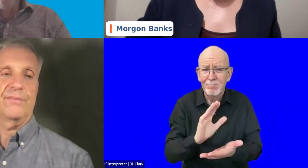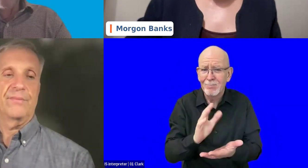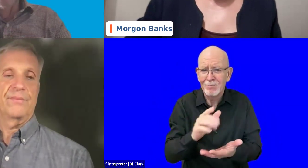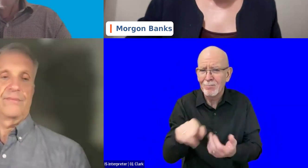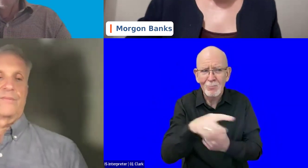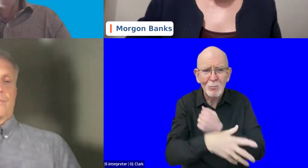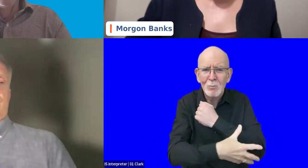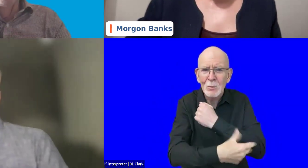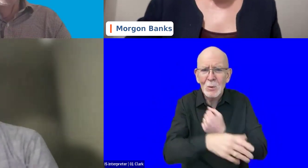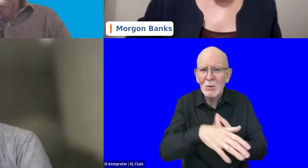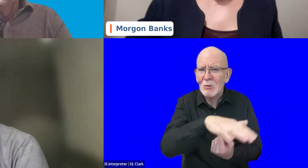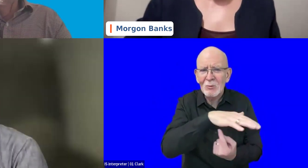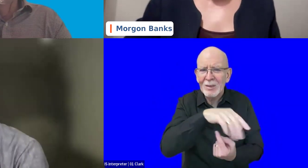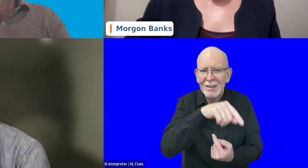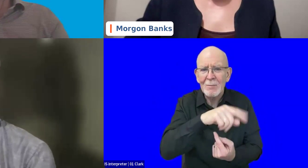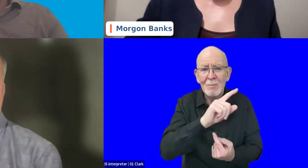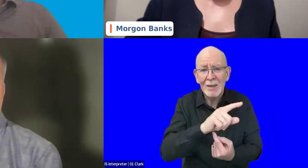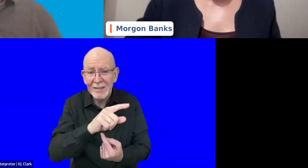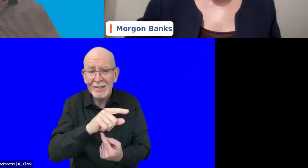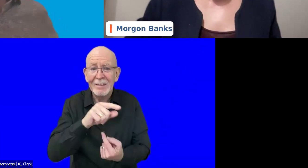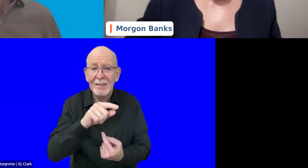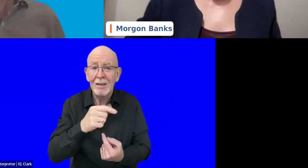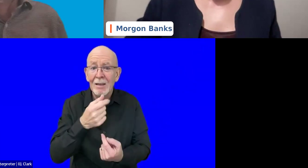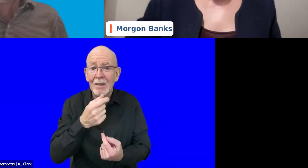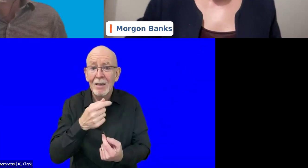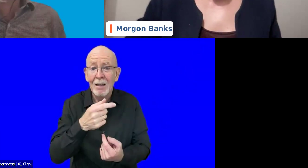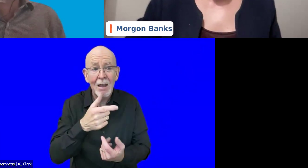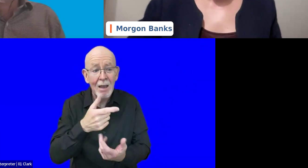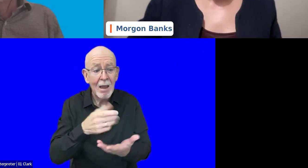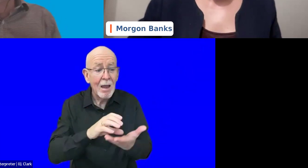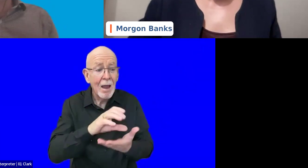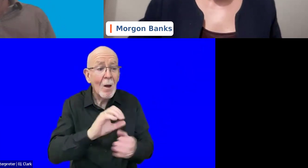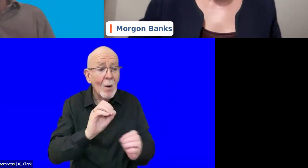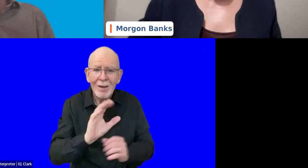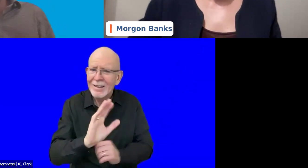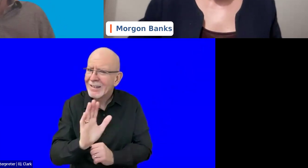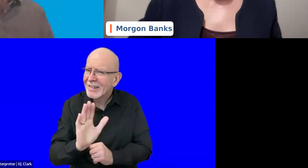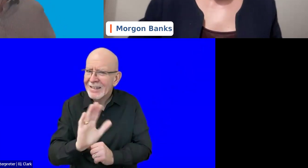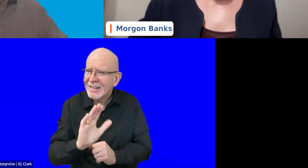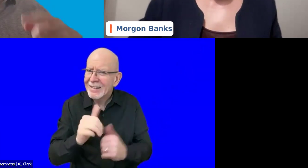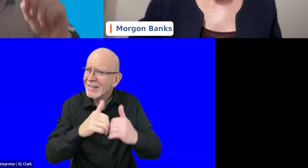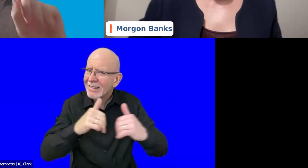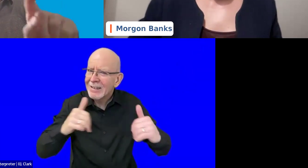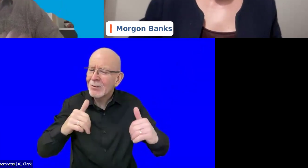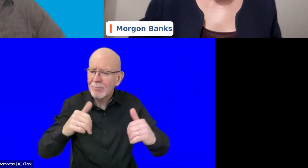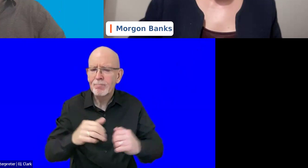Thank you very much, Daniel. We have another question from Israel Balogun, and this one may